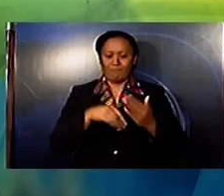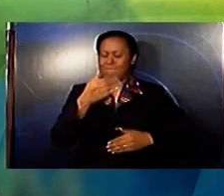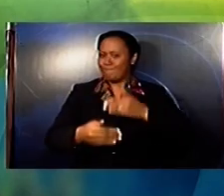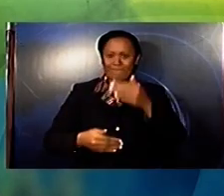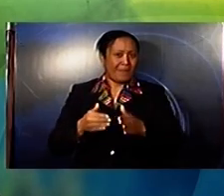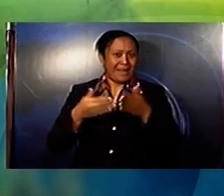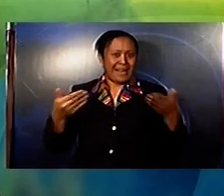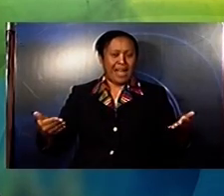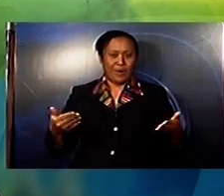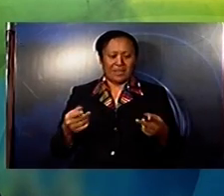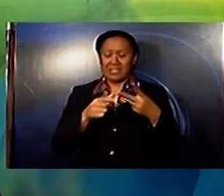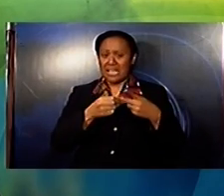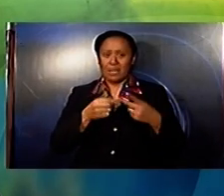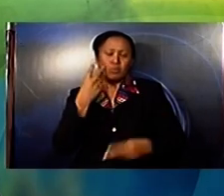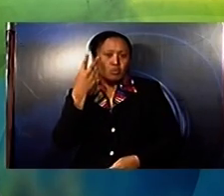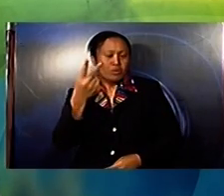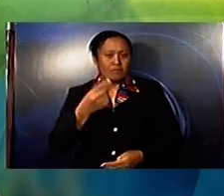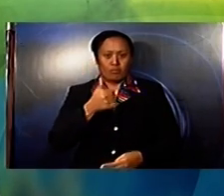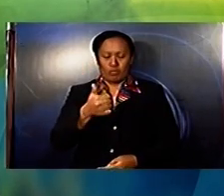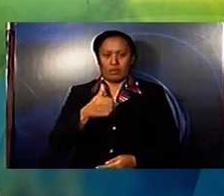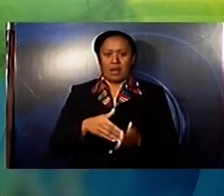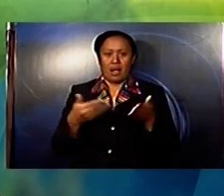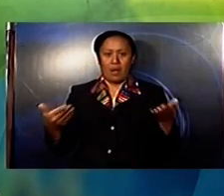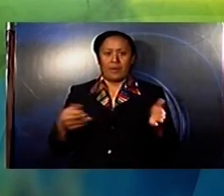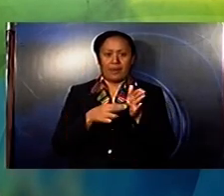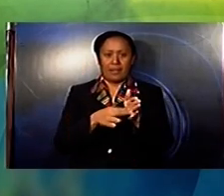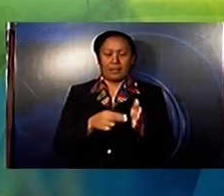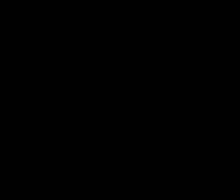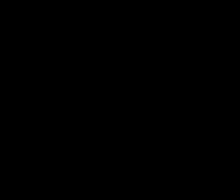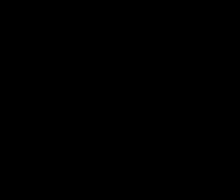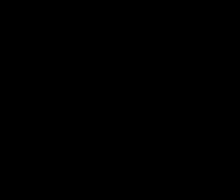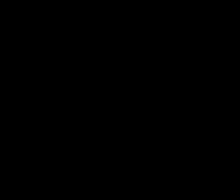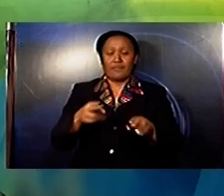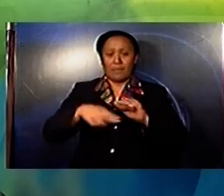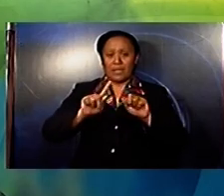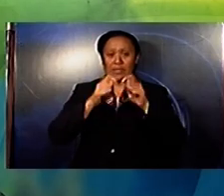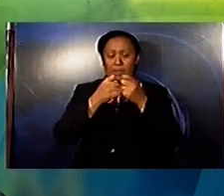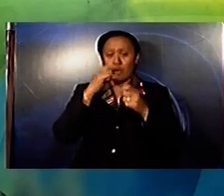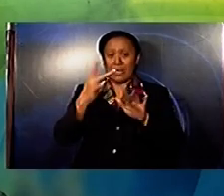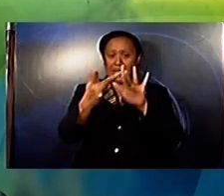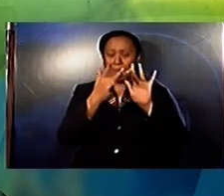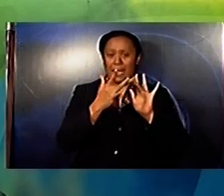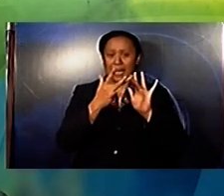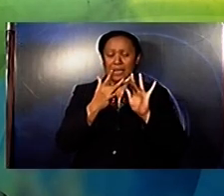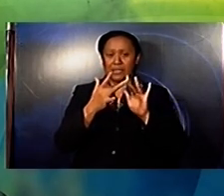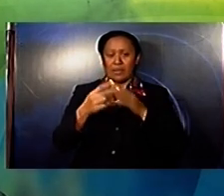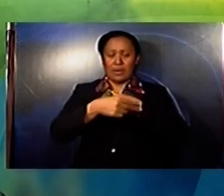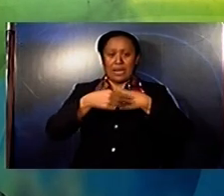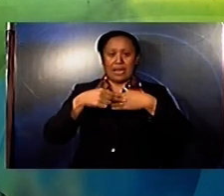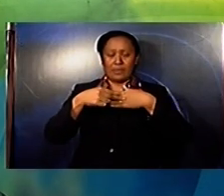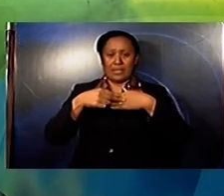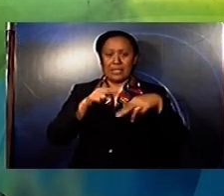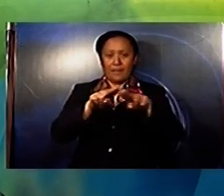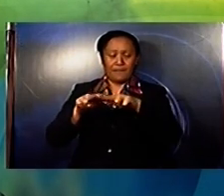Authority projects progressing well and tourist yields up on Denarau. And that's it from the news team. You can